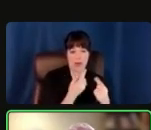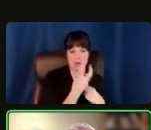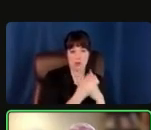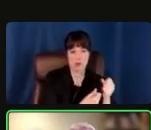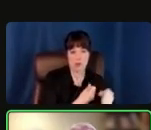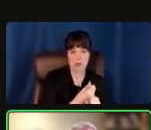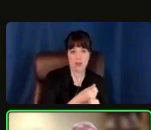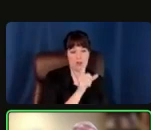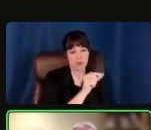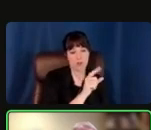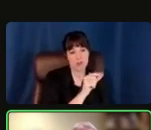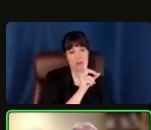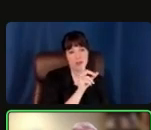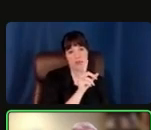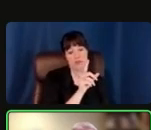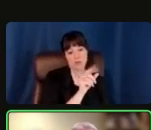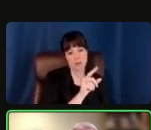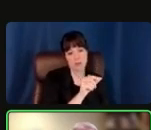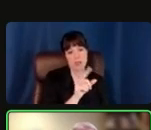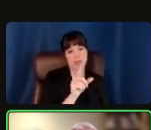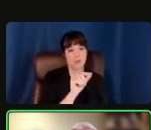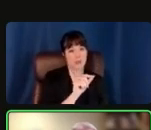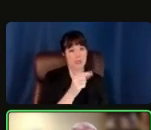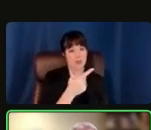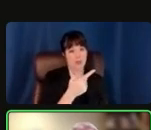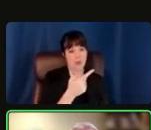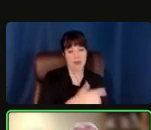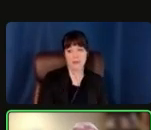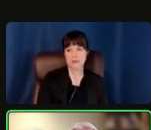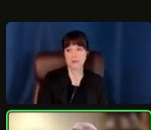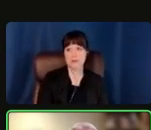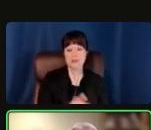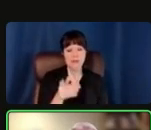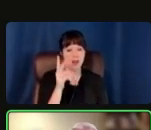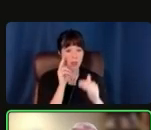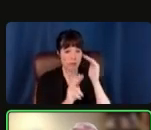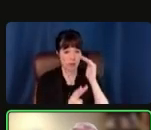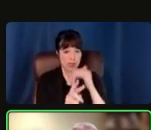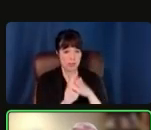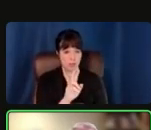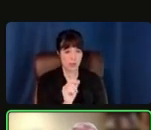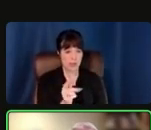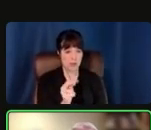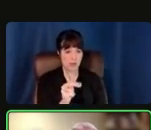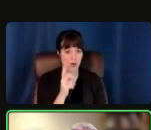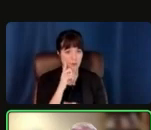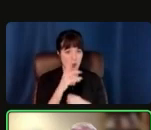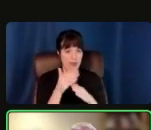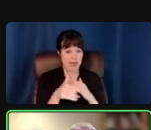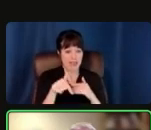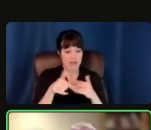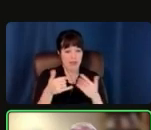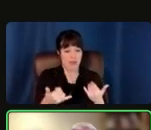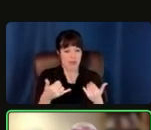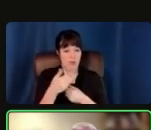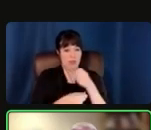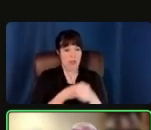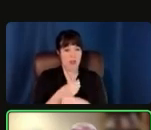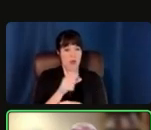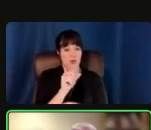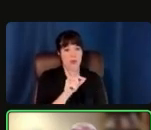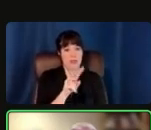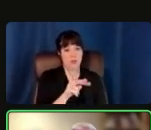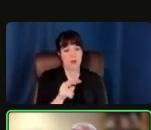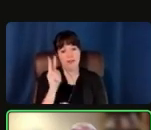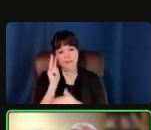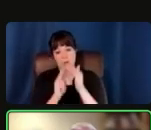and 2021. The projected projected return for the end of this current year, 2022, and the